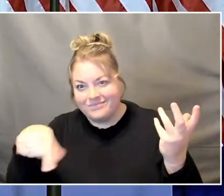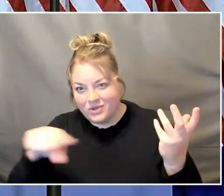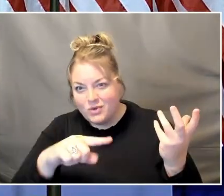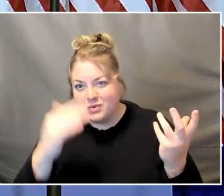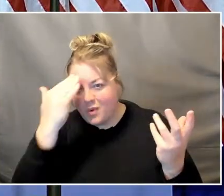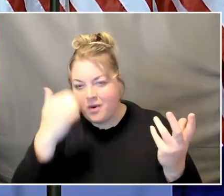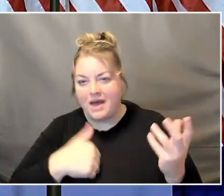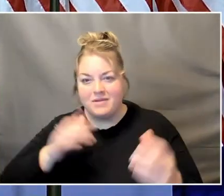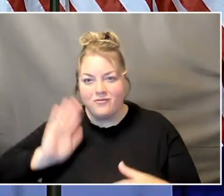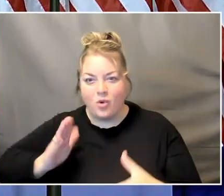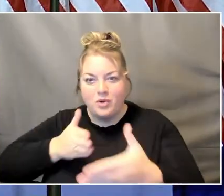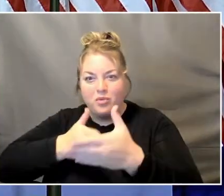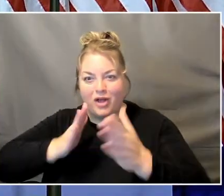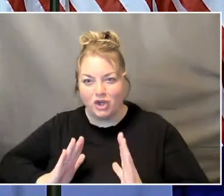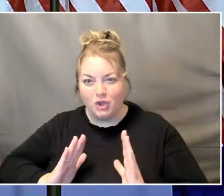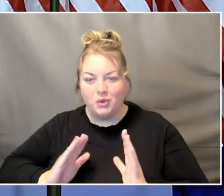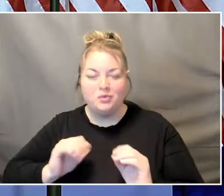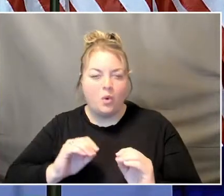we?